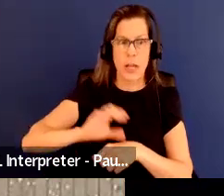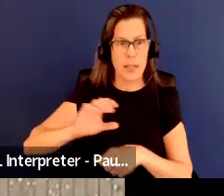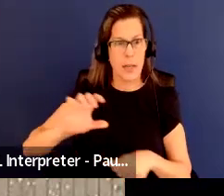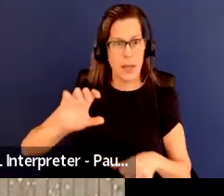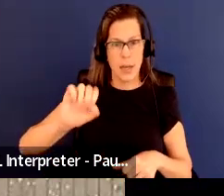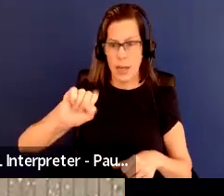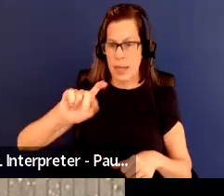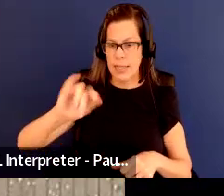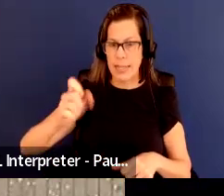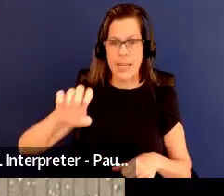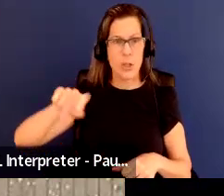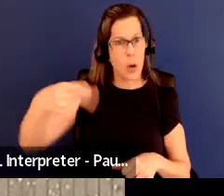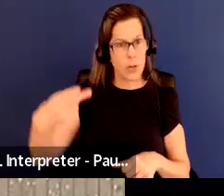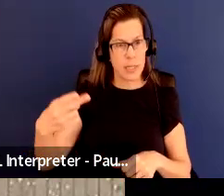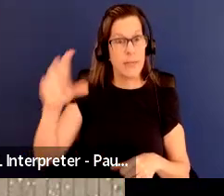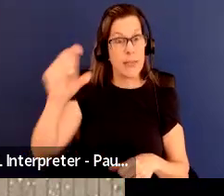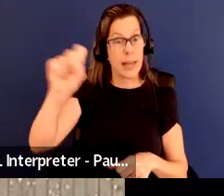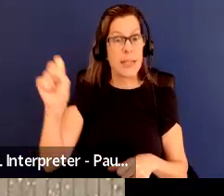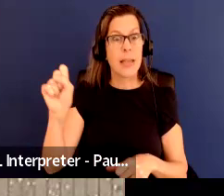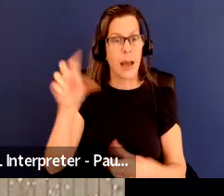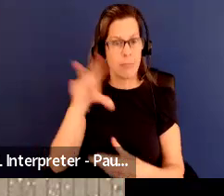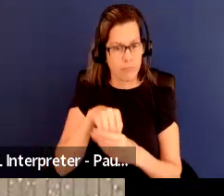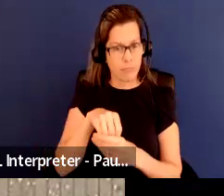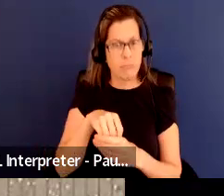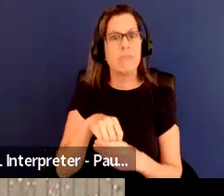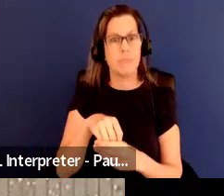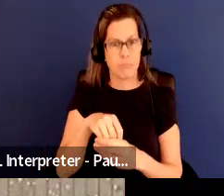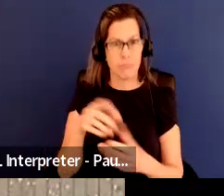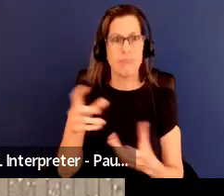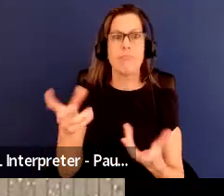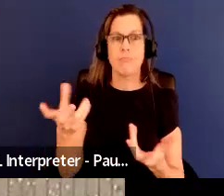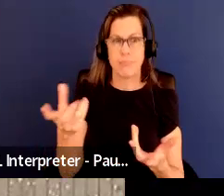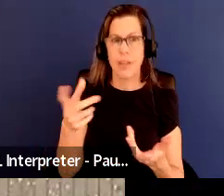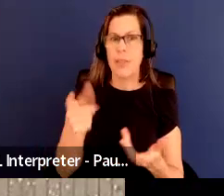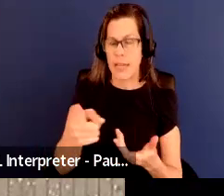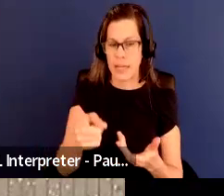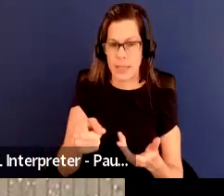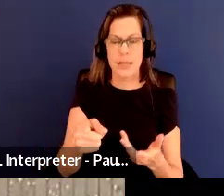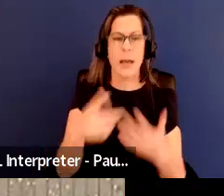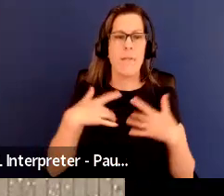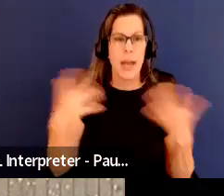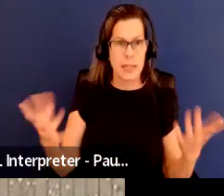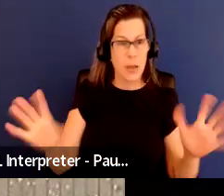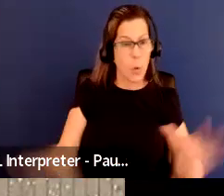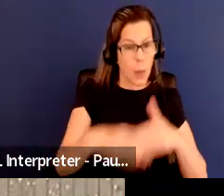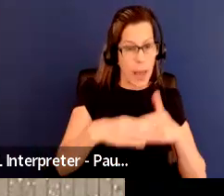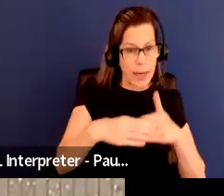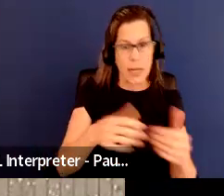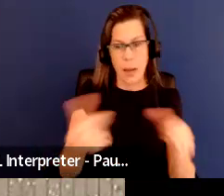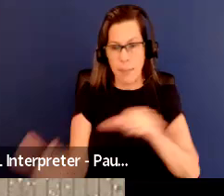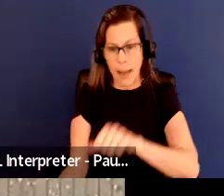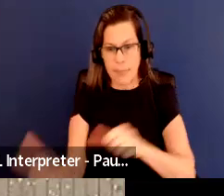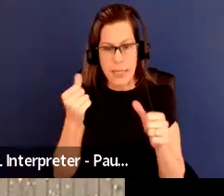in Sunnyside played a big part in all of these families. Weddings and baptisms and funerals, places